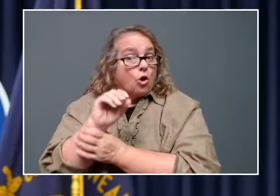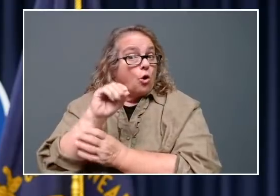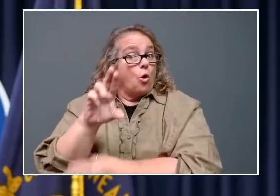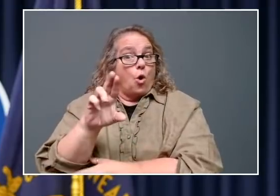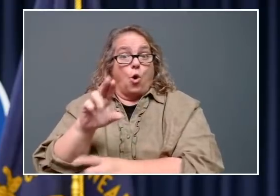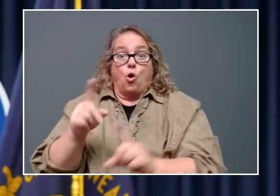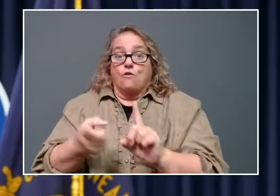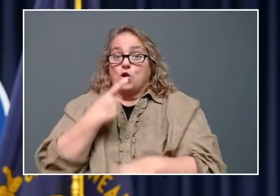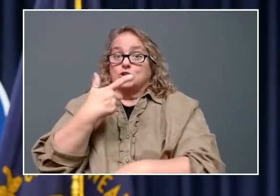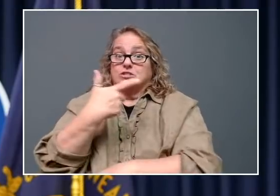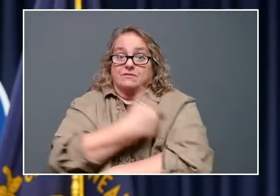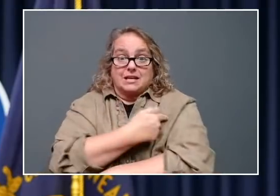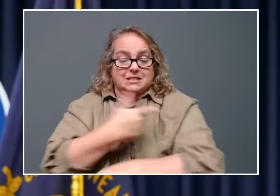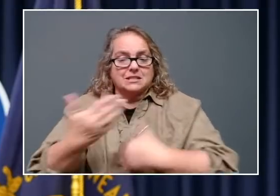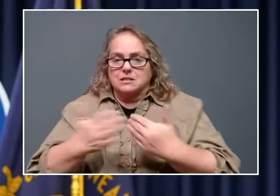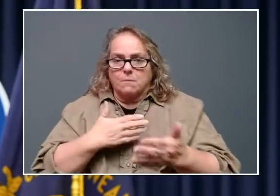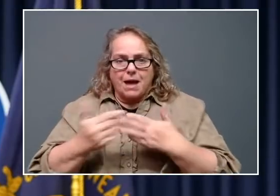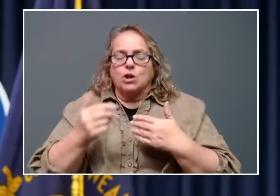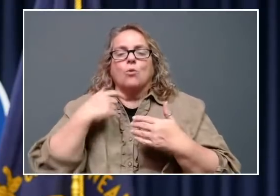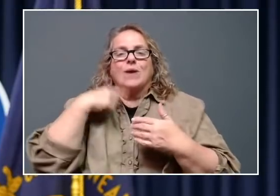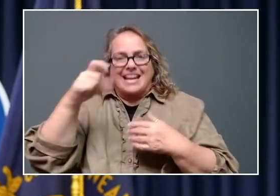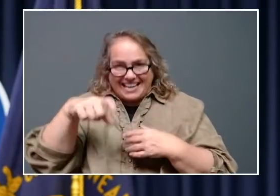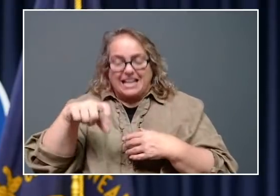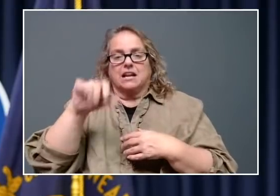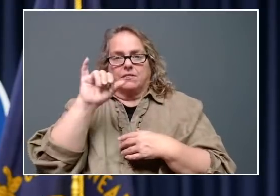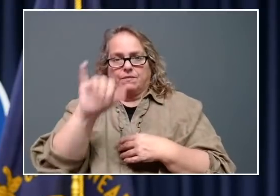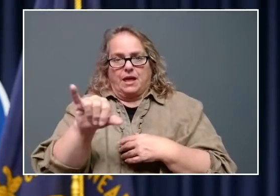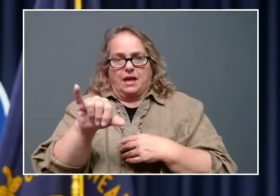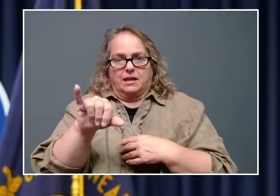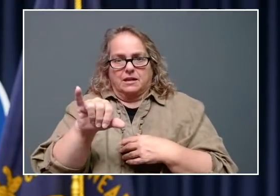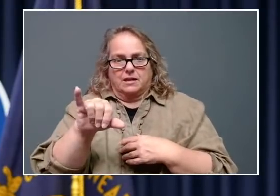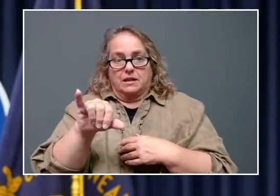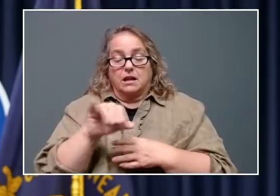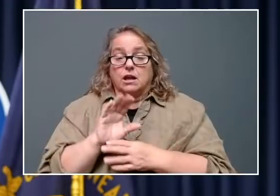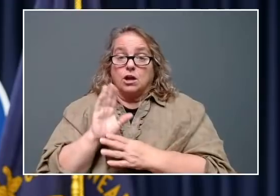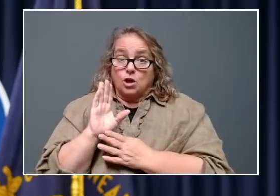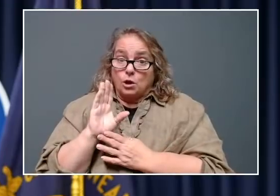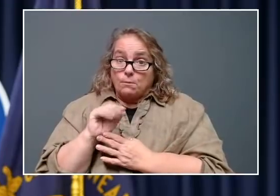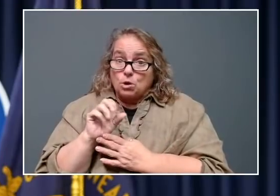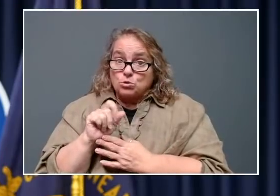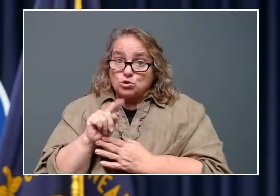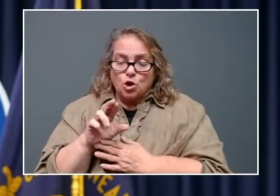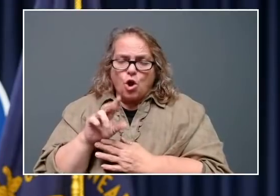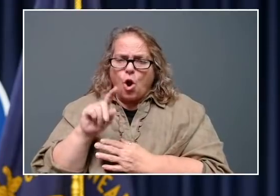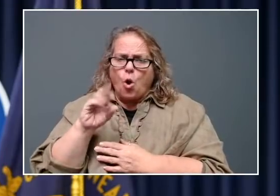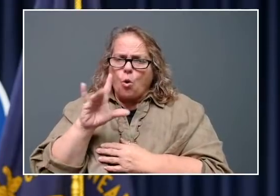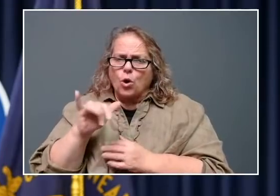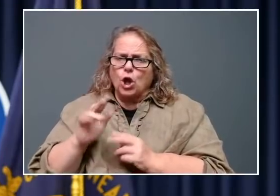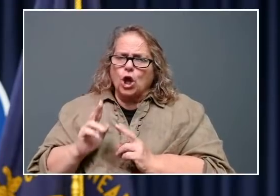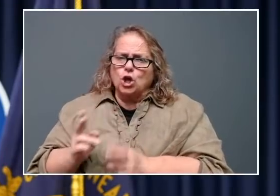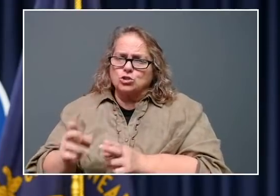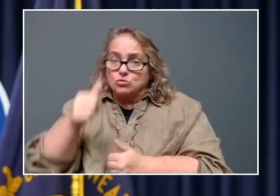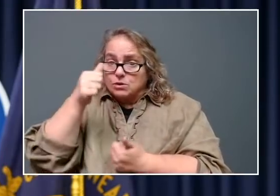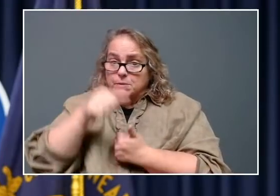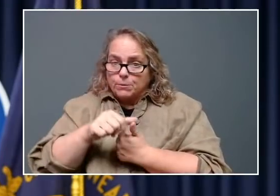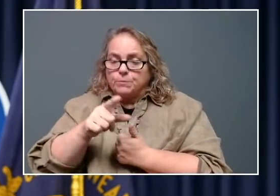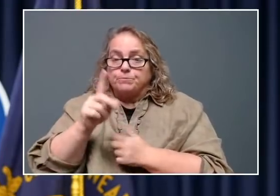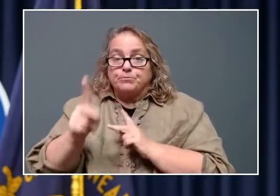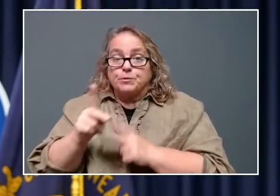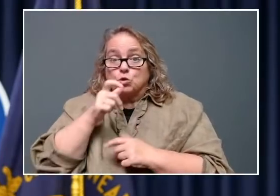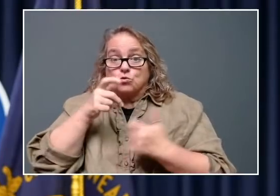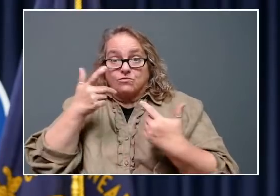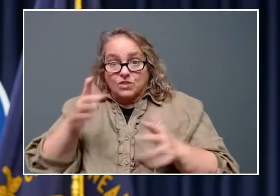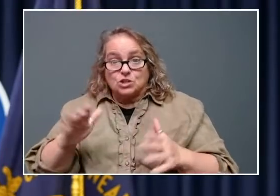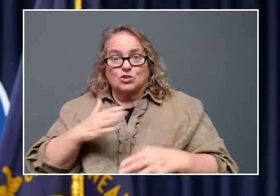And the boosted part is really one of just urgency, right? These are people who have already decided that they're willing to get vaccinated. We just